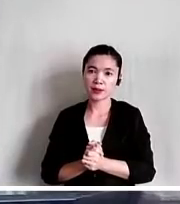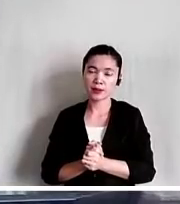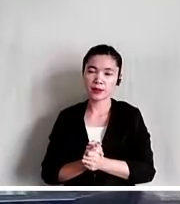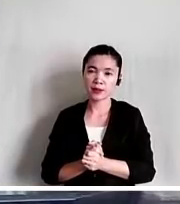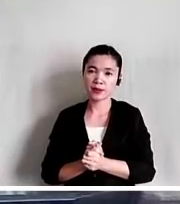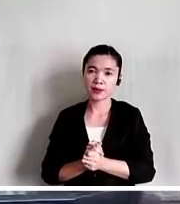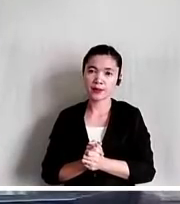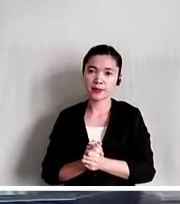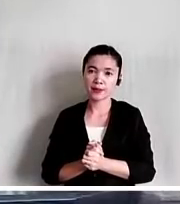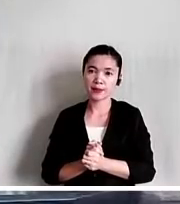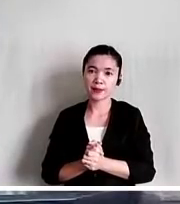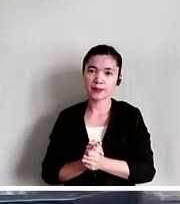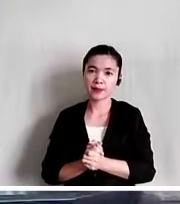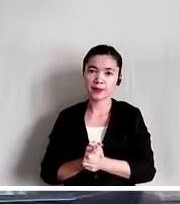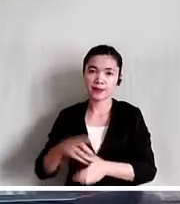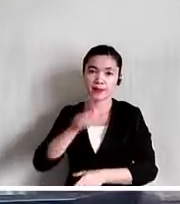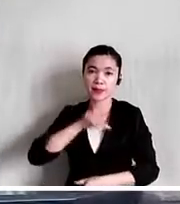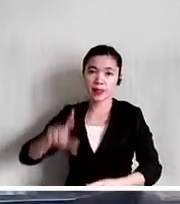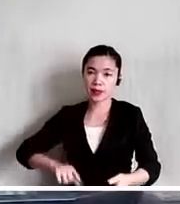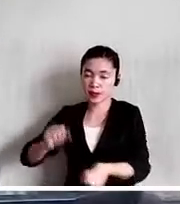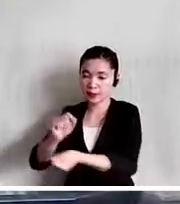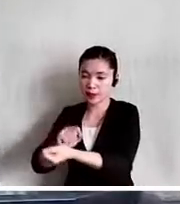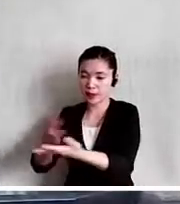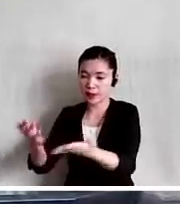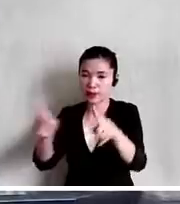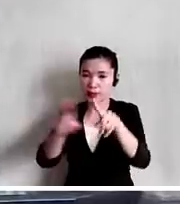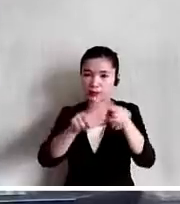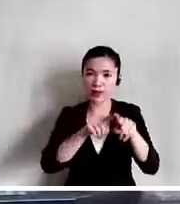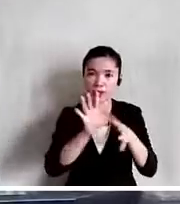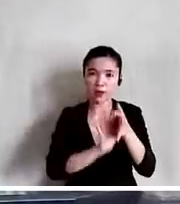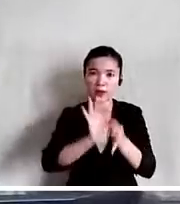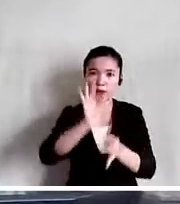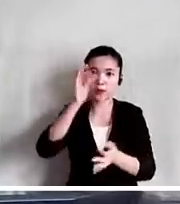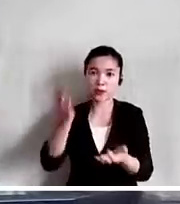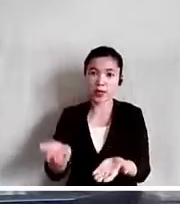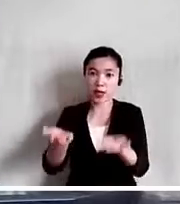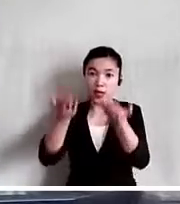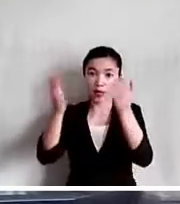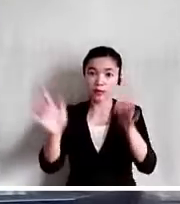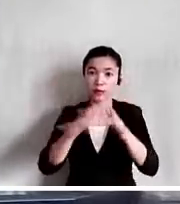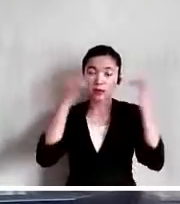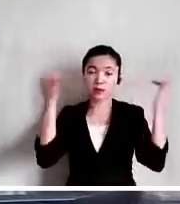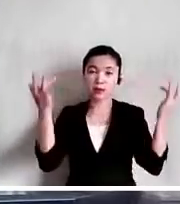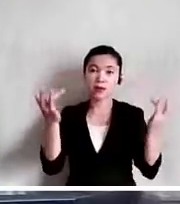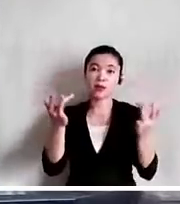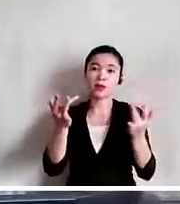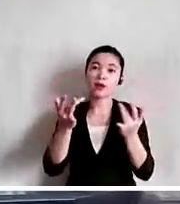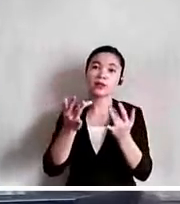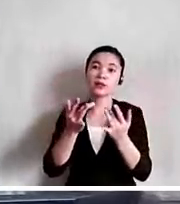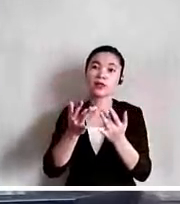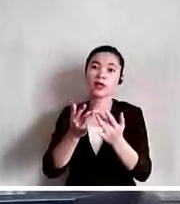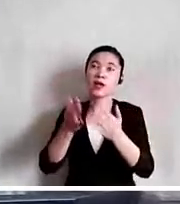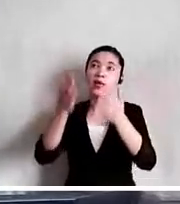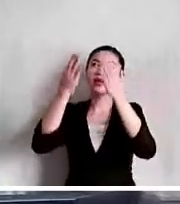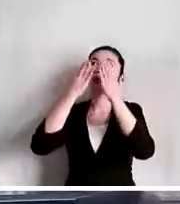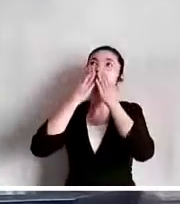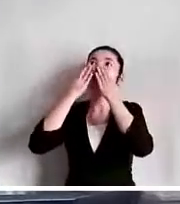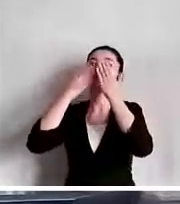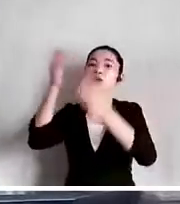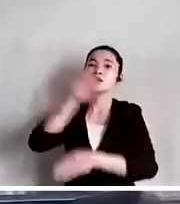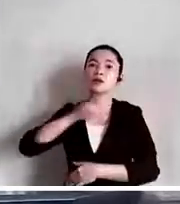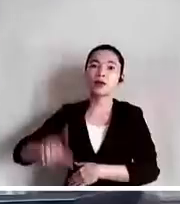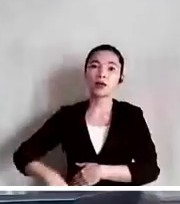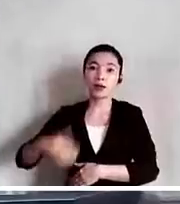The Lord be with you. And with your spirit. Lift up your hearts. We lift them up to the Lord. Let us give thanks to the Lord